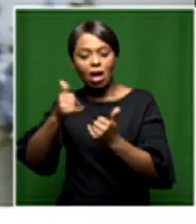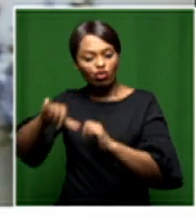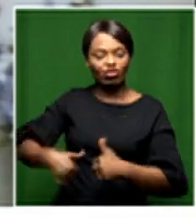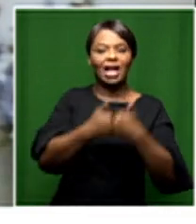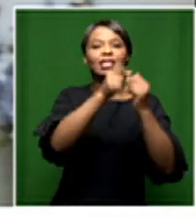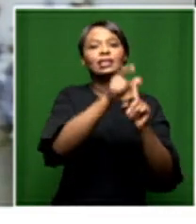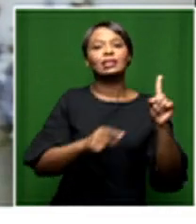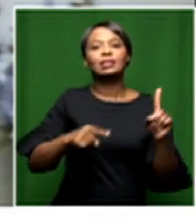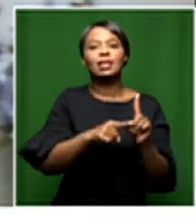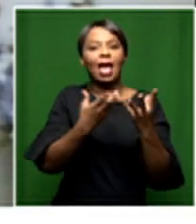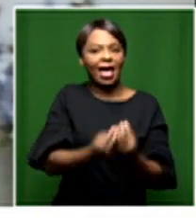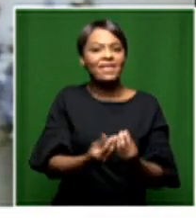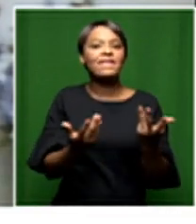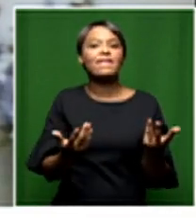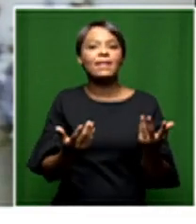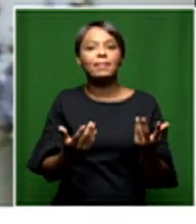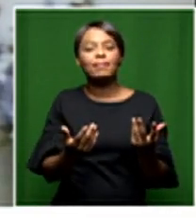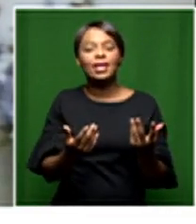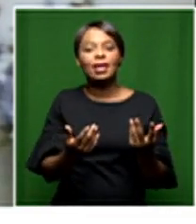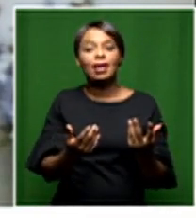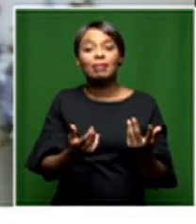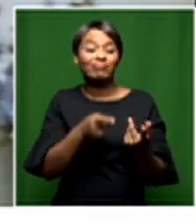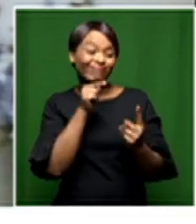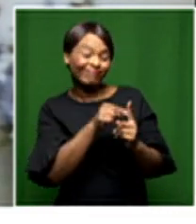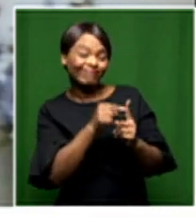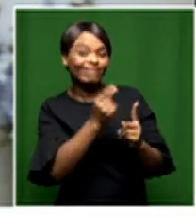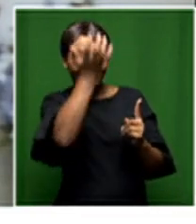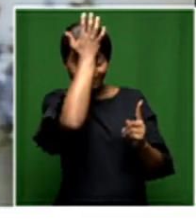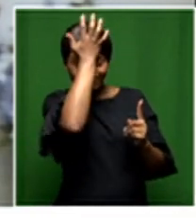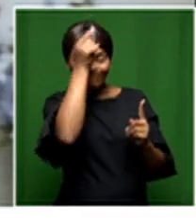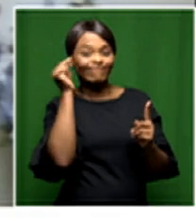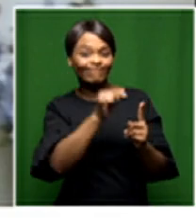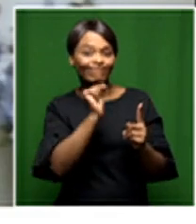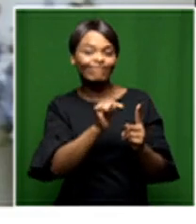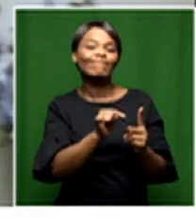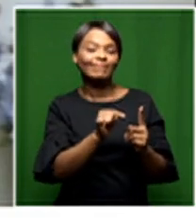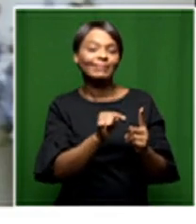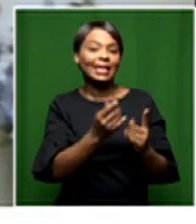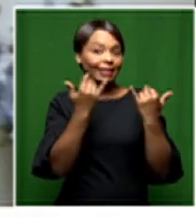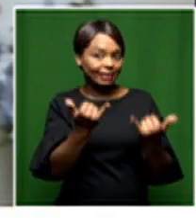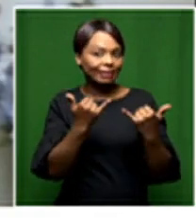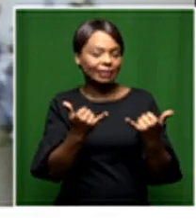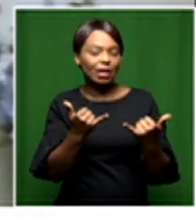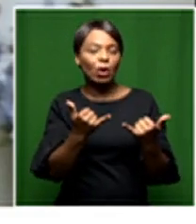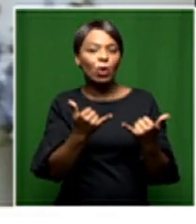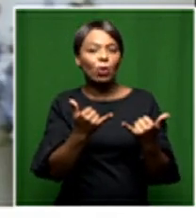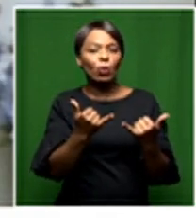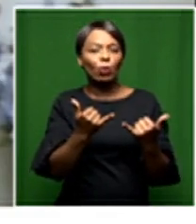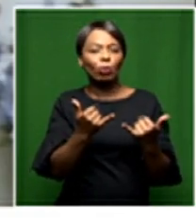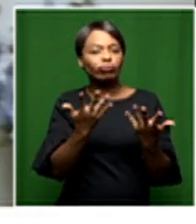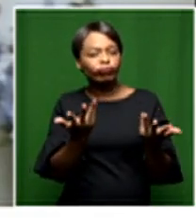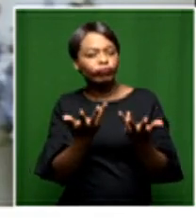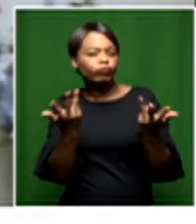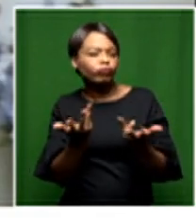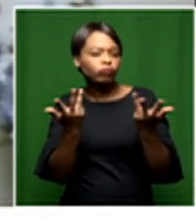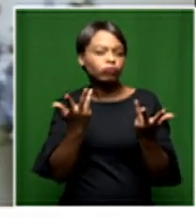that. So what remains for him, and that is where we sit with the real crisis, is that it